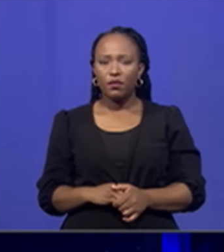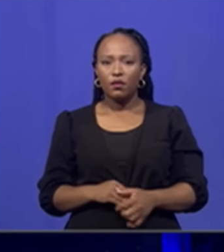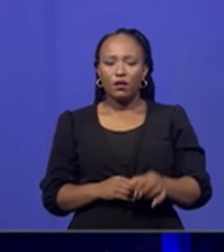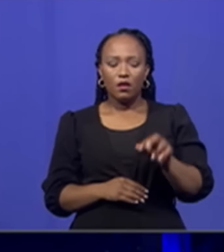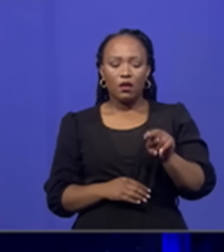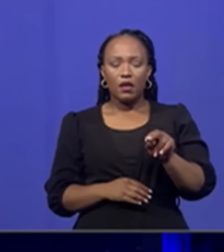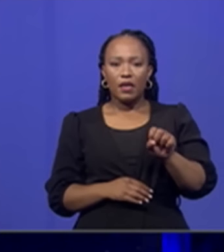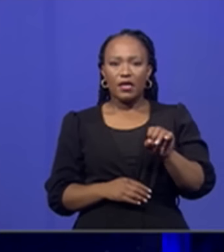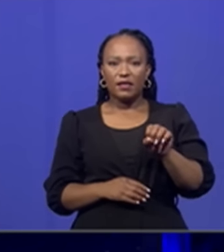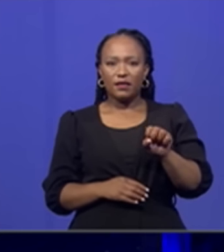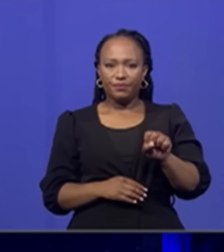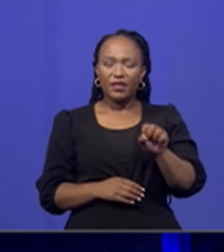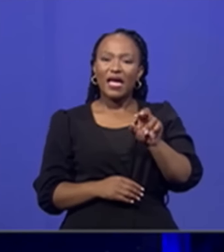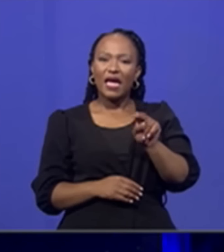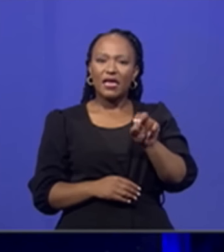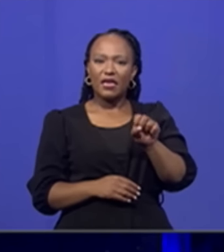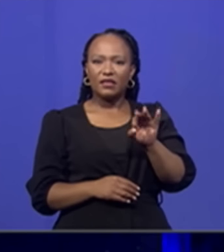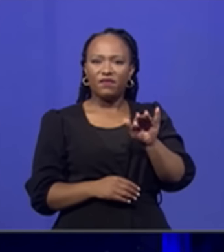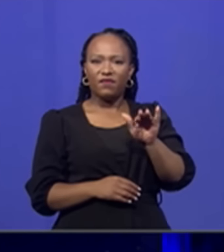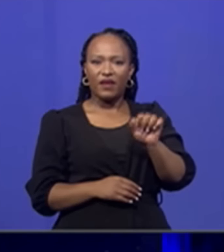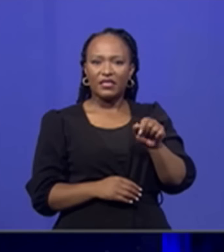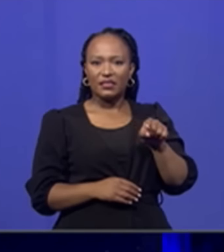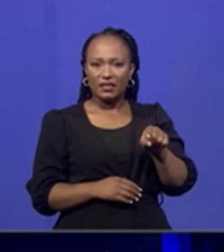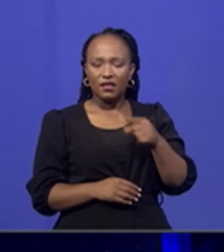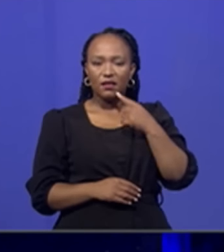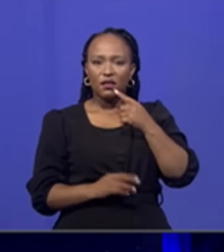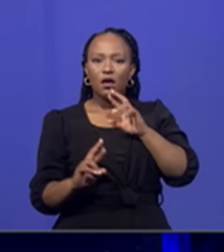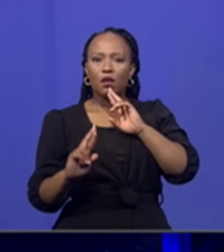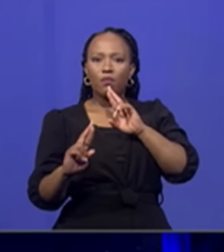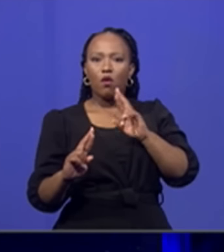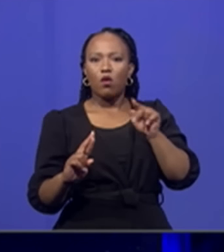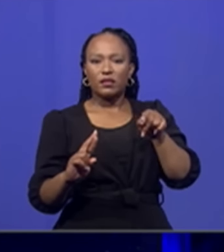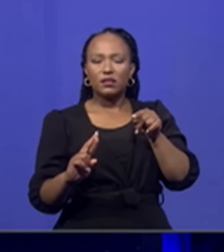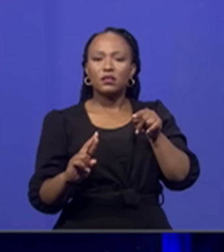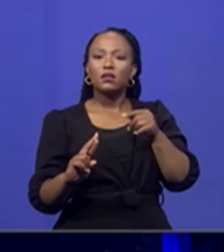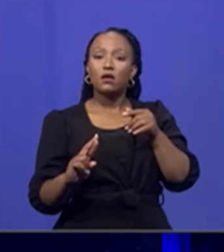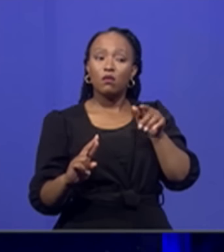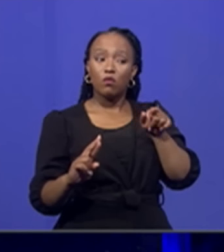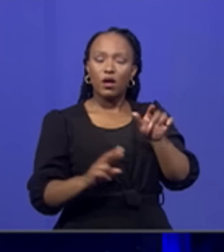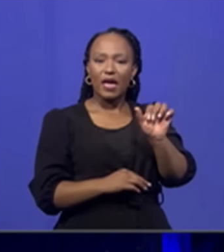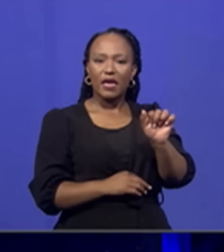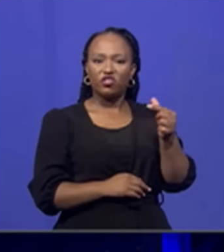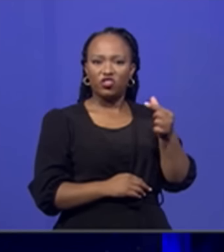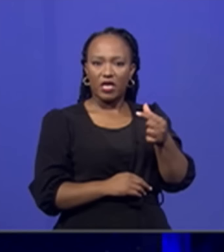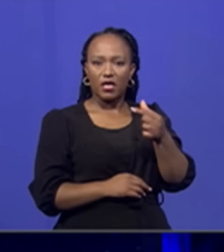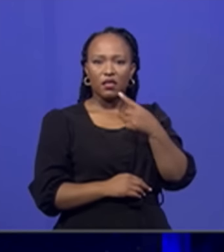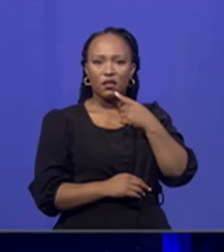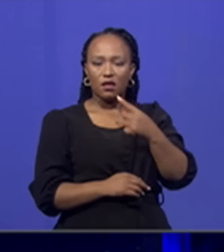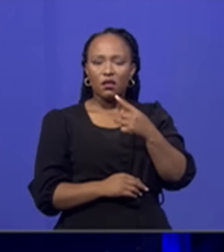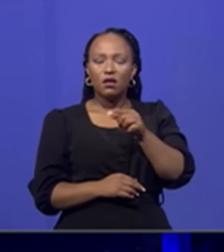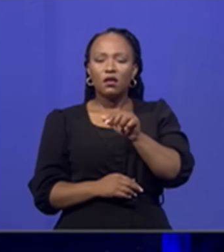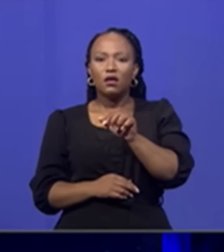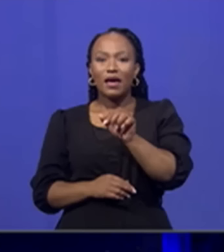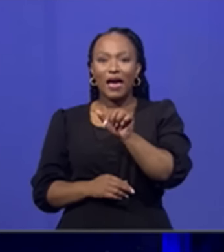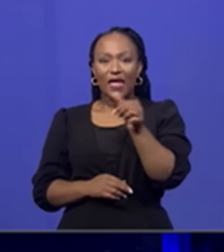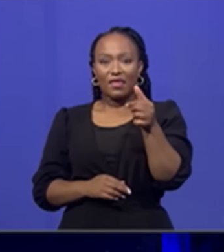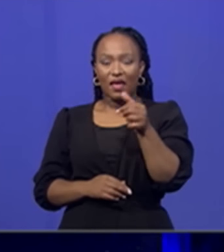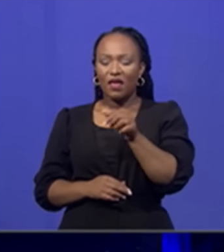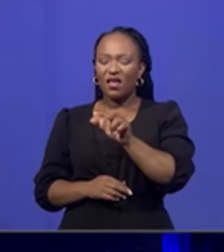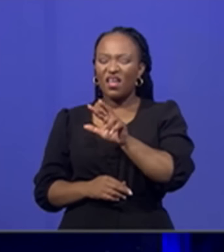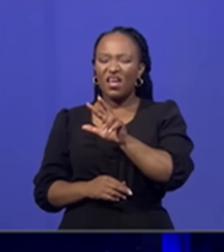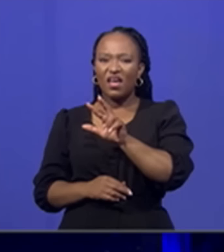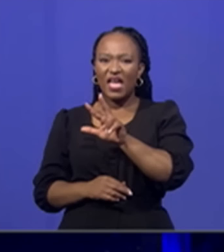NSFAS se lotse ka bohale ka mora hore raporoto ya mohlahlobi e moholo wa dibuka e bontsha ha lefeletse dithuto tsa baithuti ba